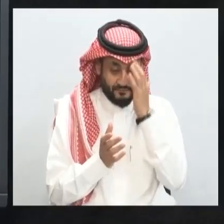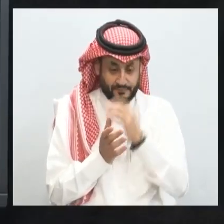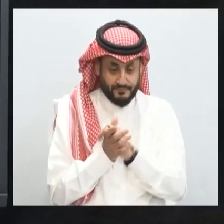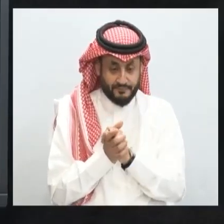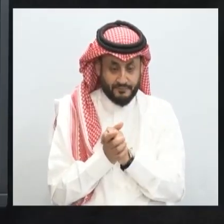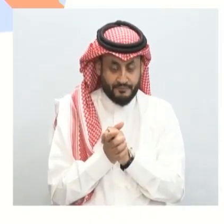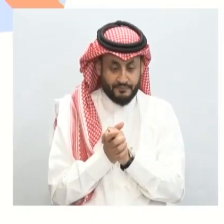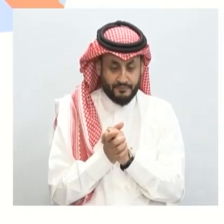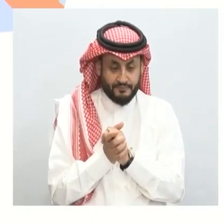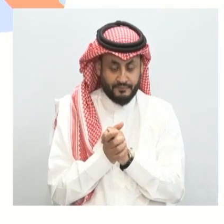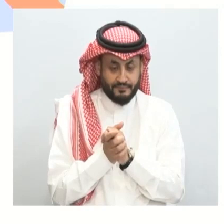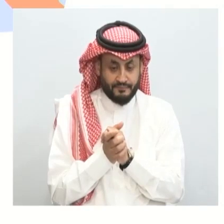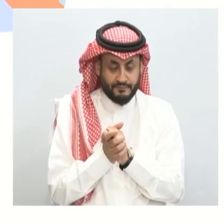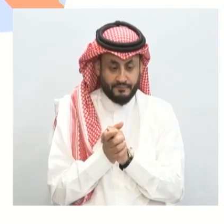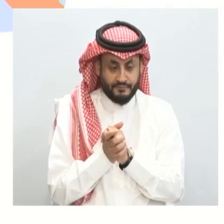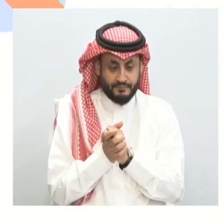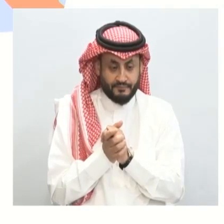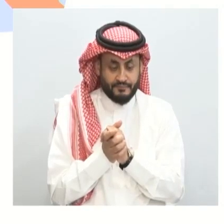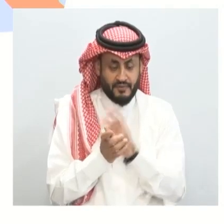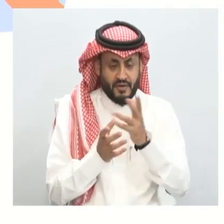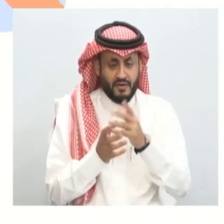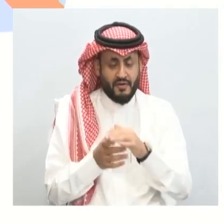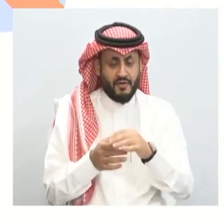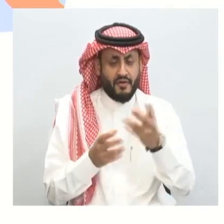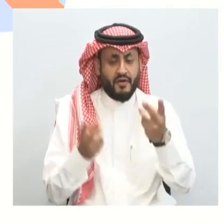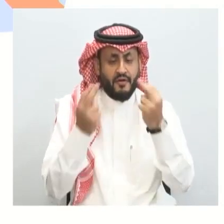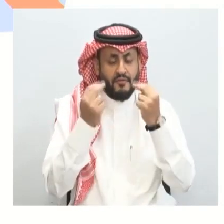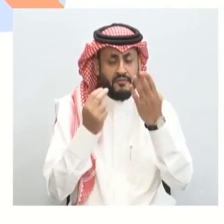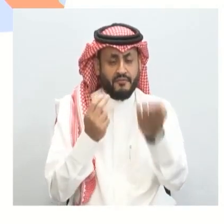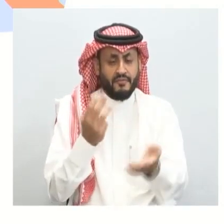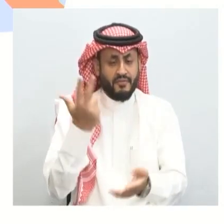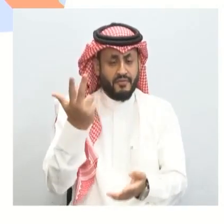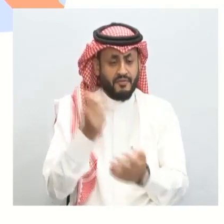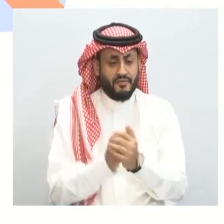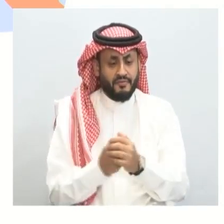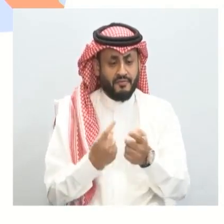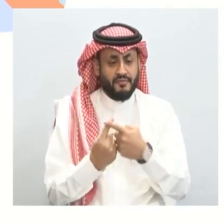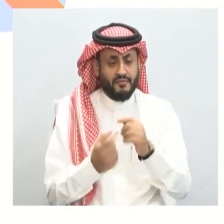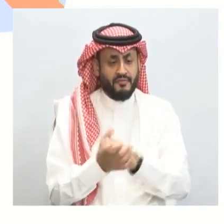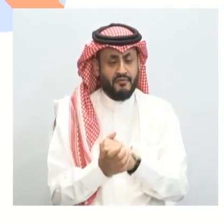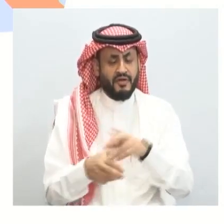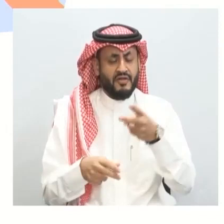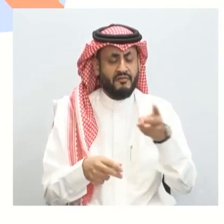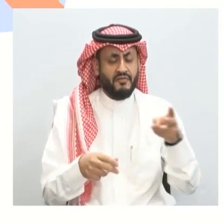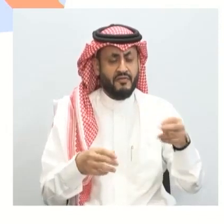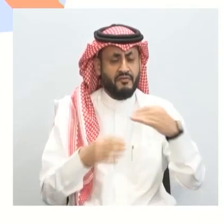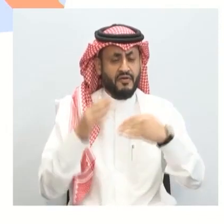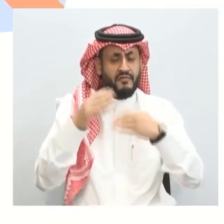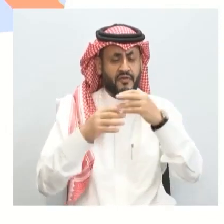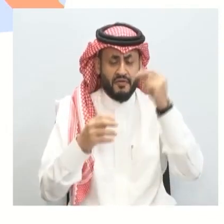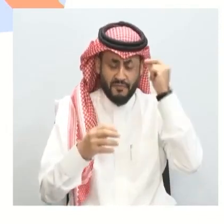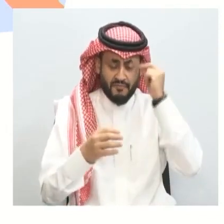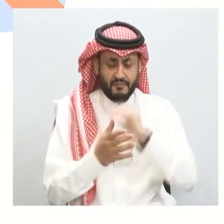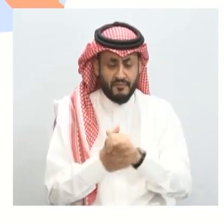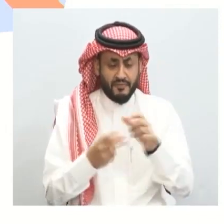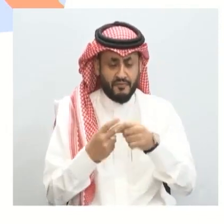here. Now, our objectives are going to be to apply different comprehension strategies. We are going to